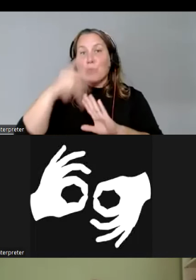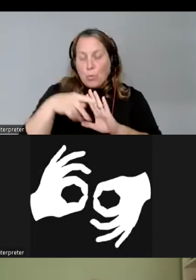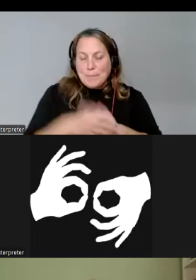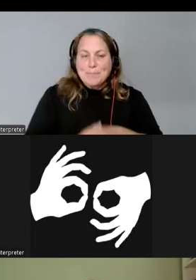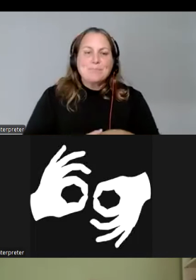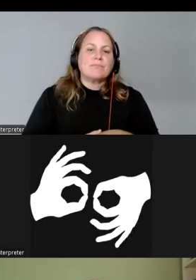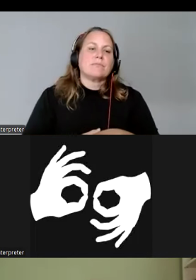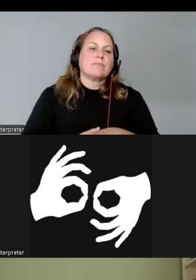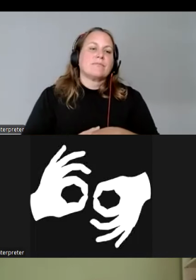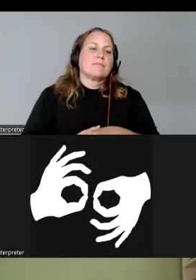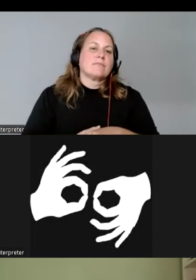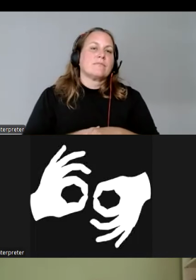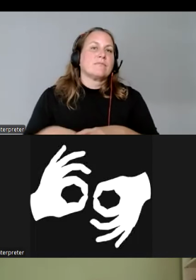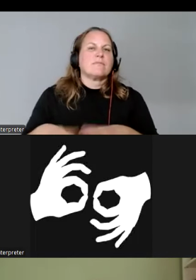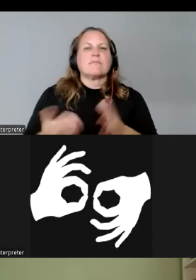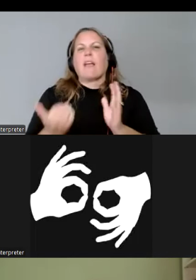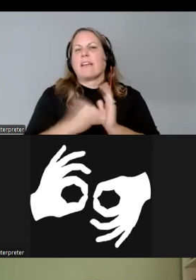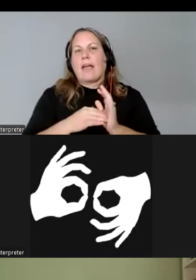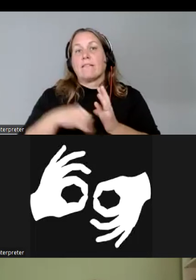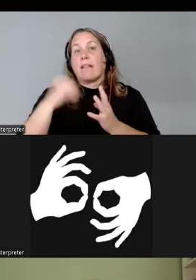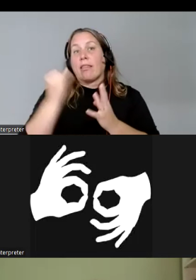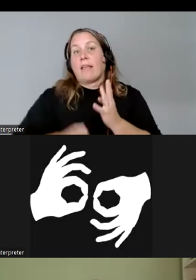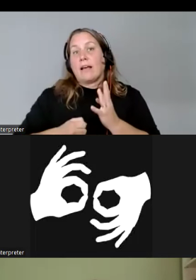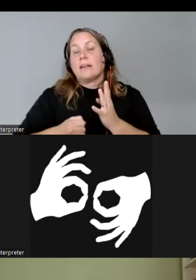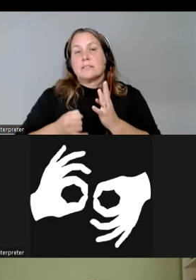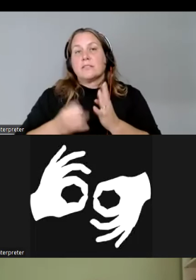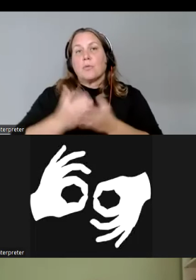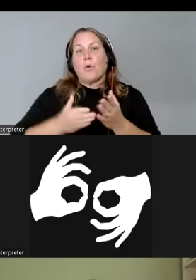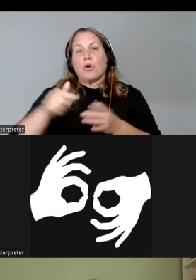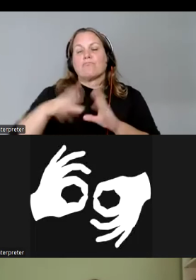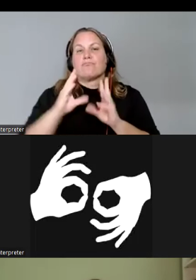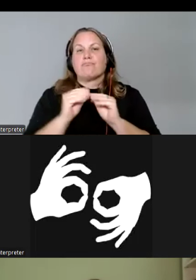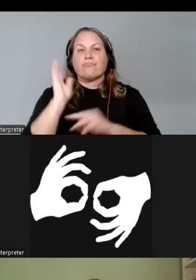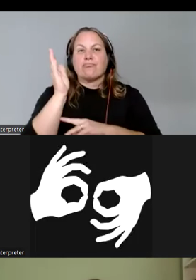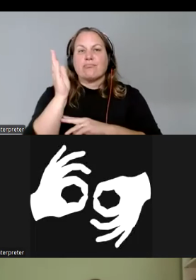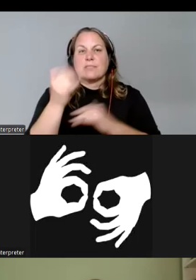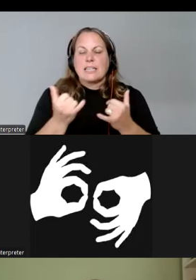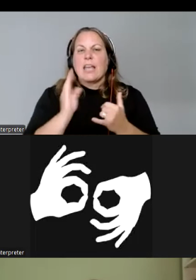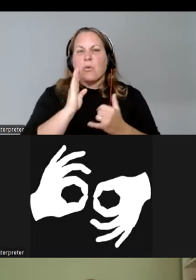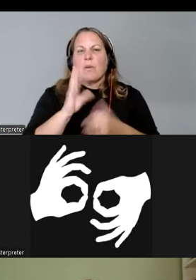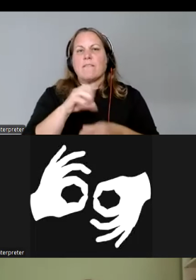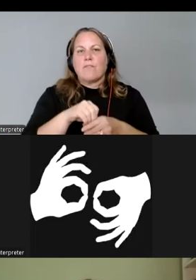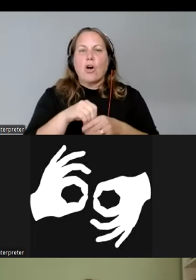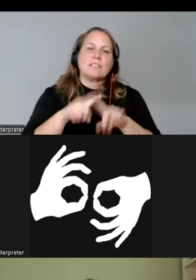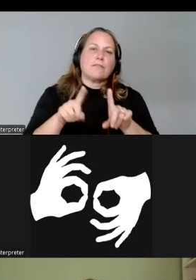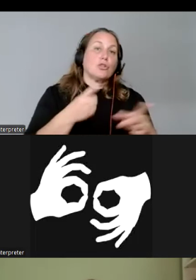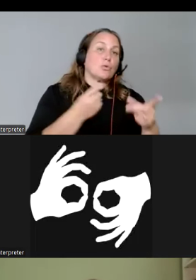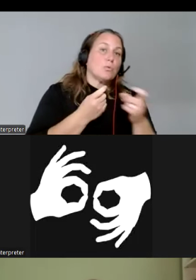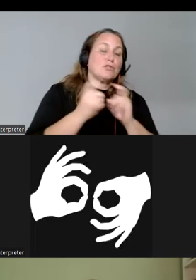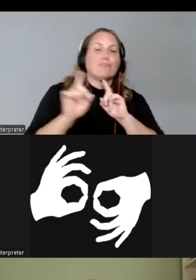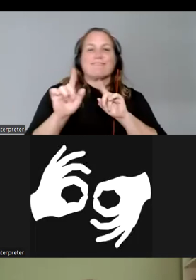And finally, we'll have a Q&A that I mentioned before, where you'll be able to share your questions and get them answered